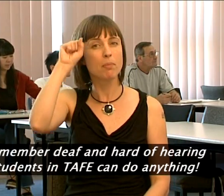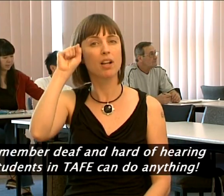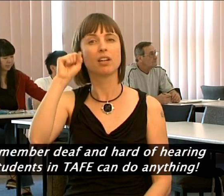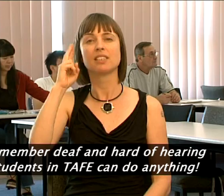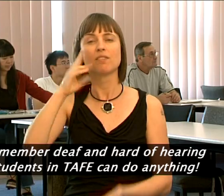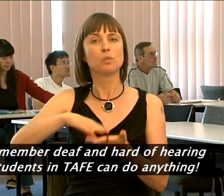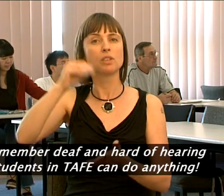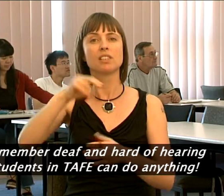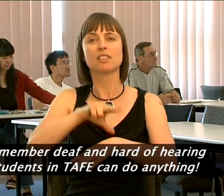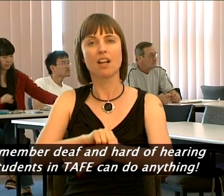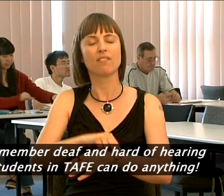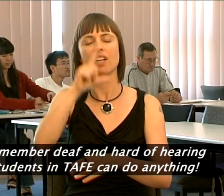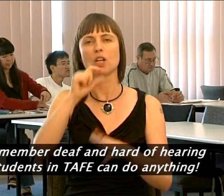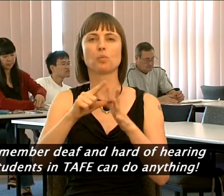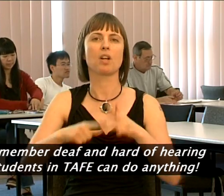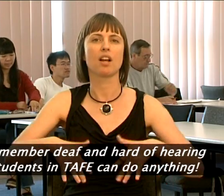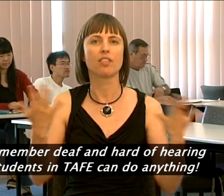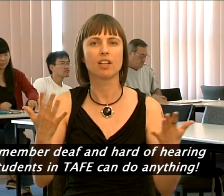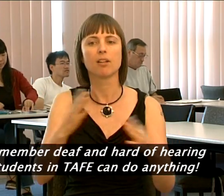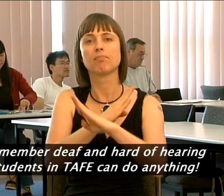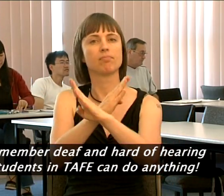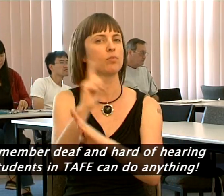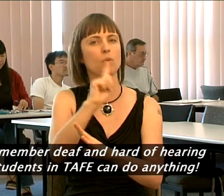And remember, deaf students in TAFE can